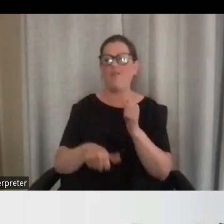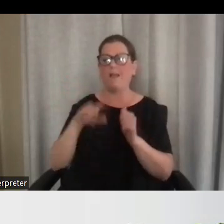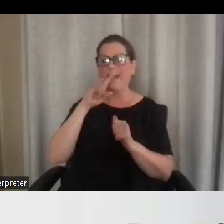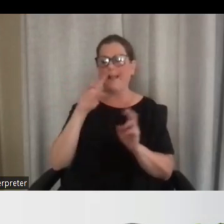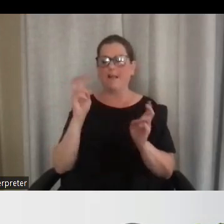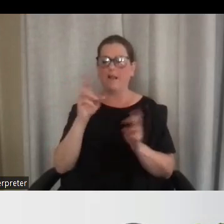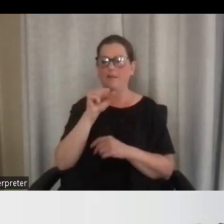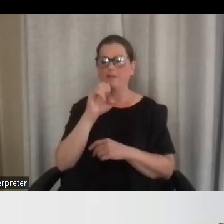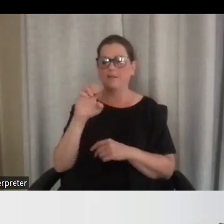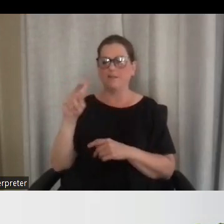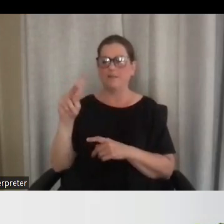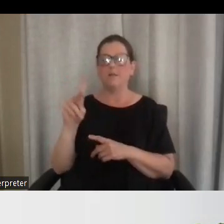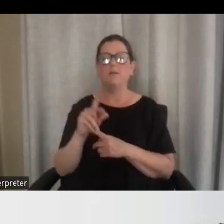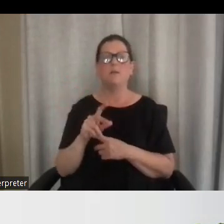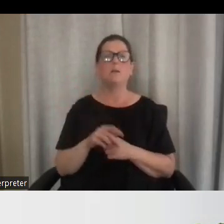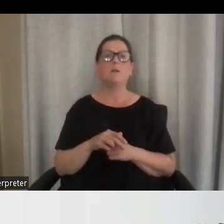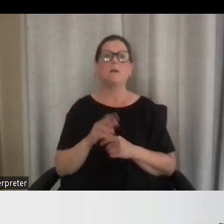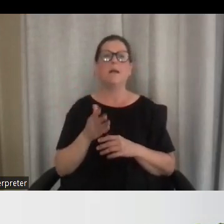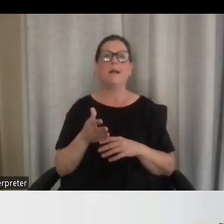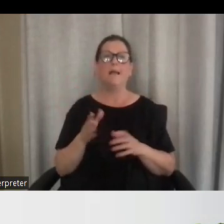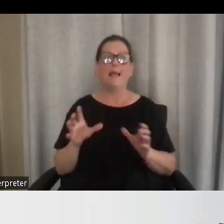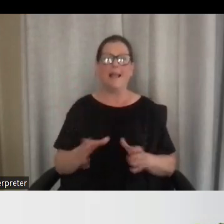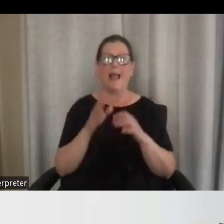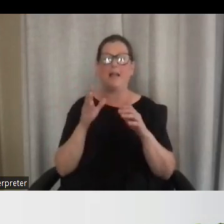and enhanced primary care models